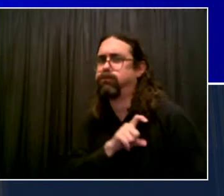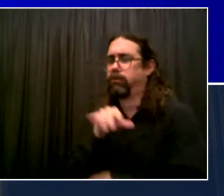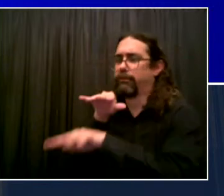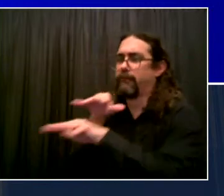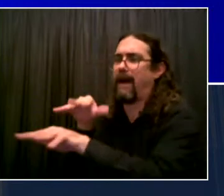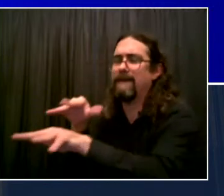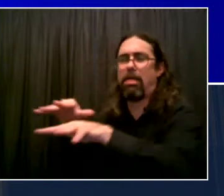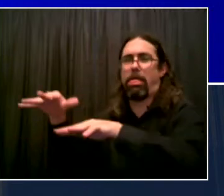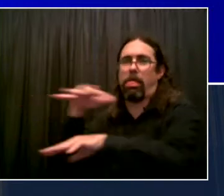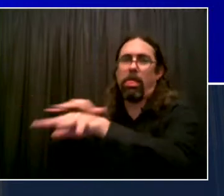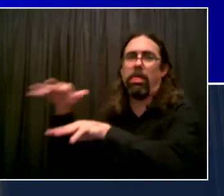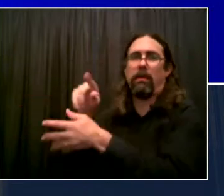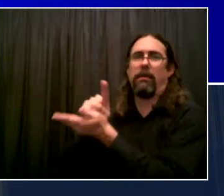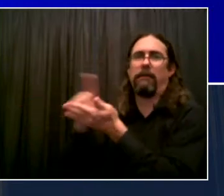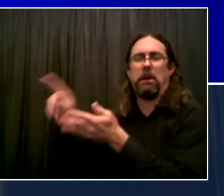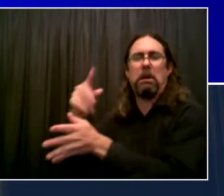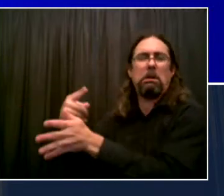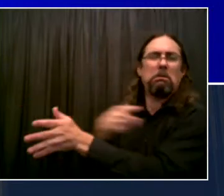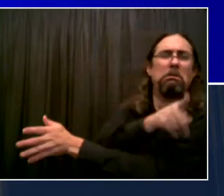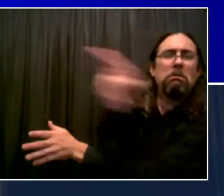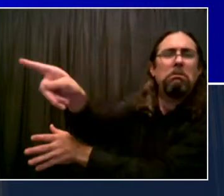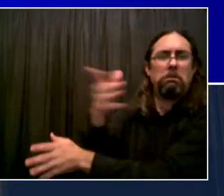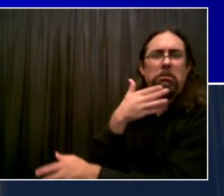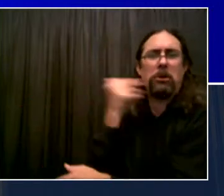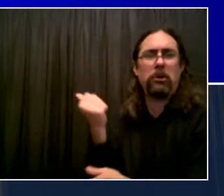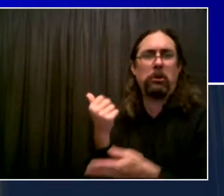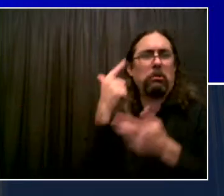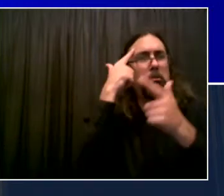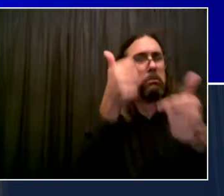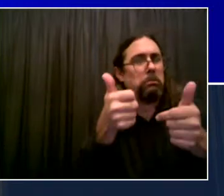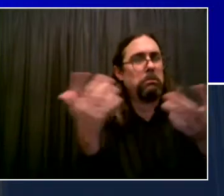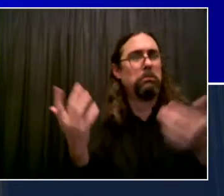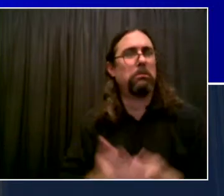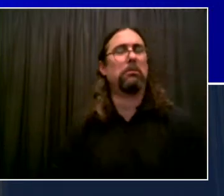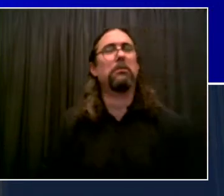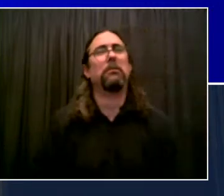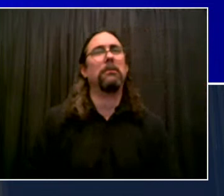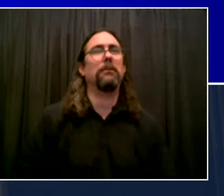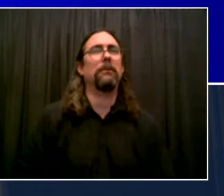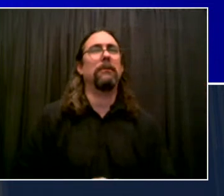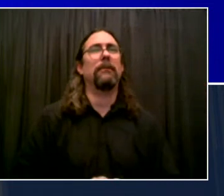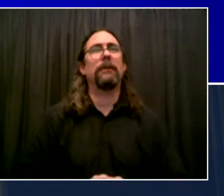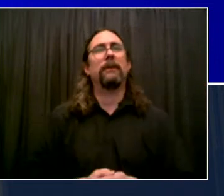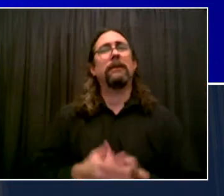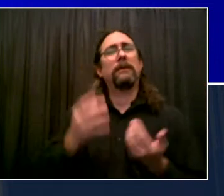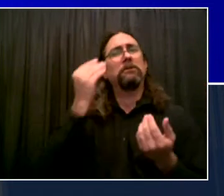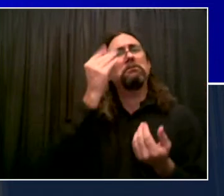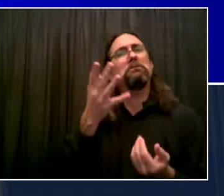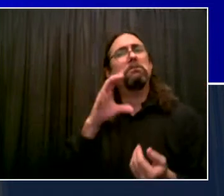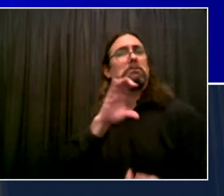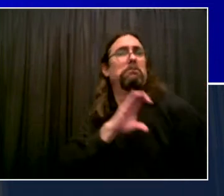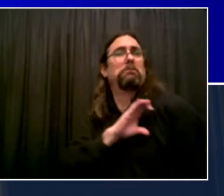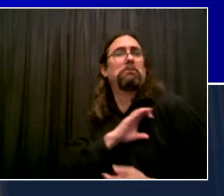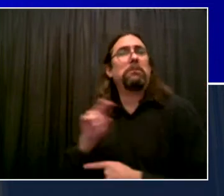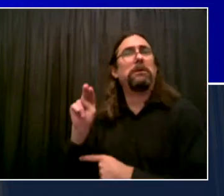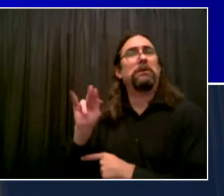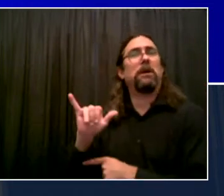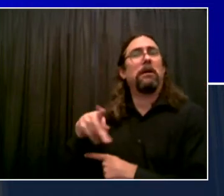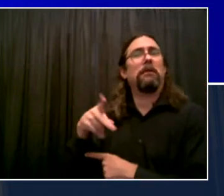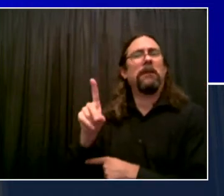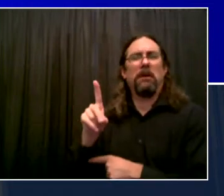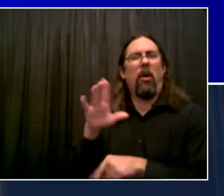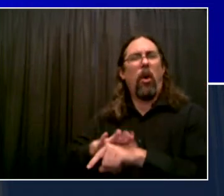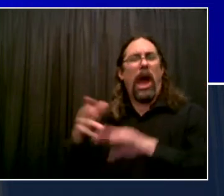Yorkers, NYPD is looking at the situation very carefully. Tremendous security precautions are in place, working with our federal